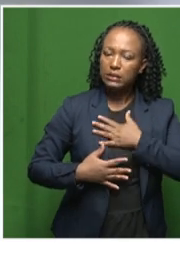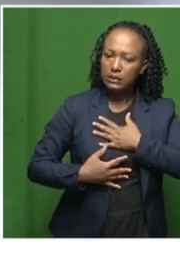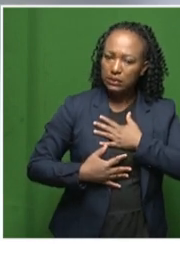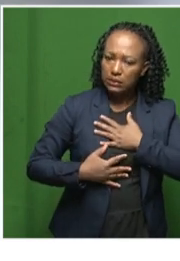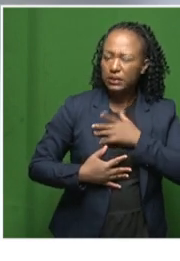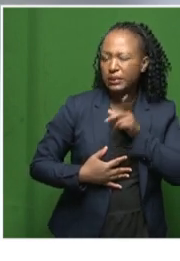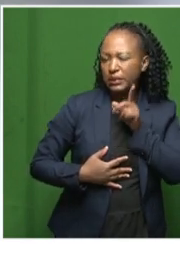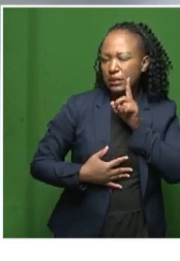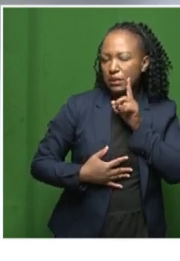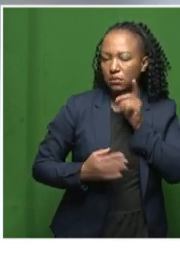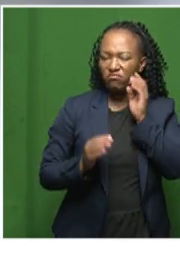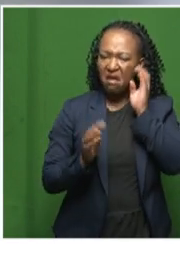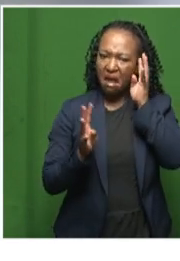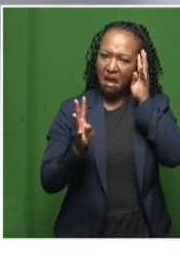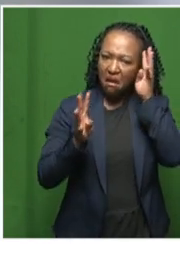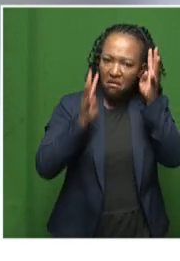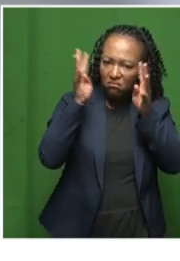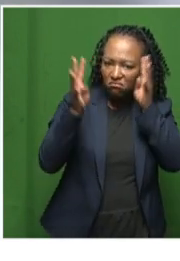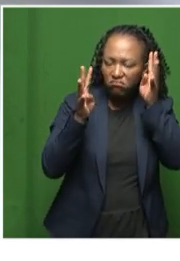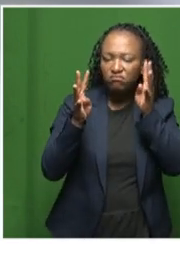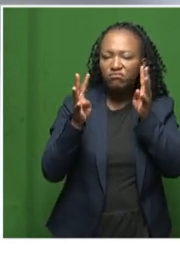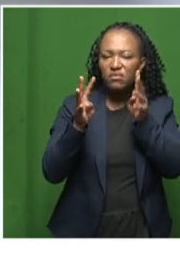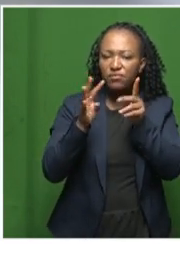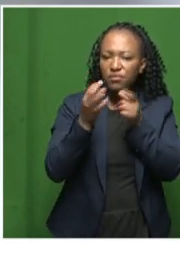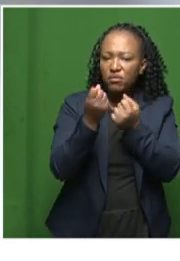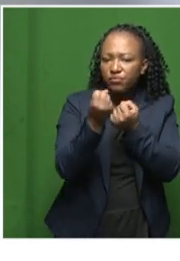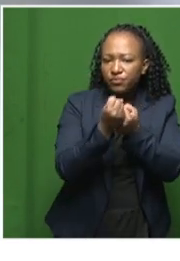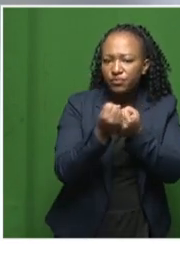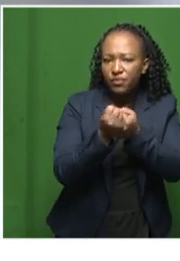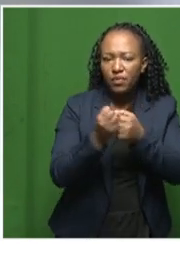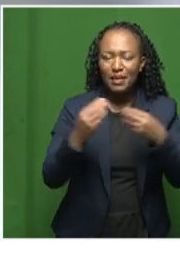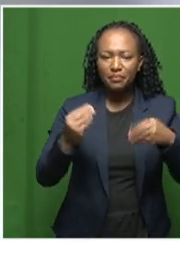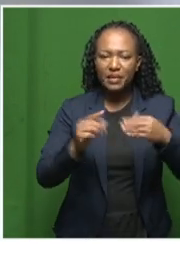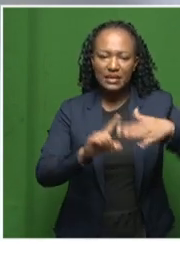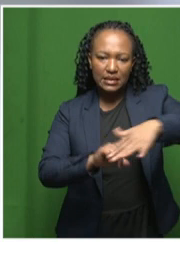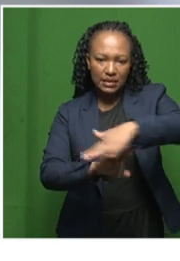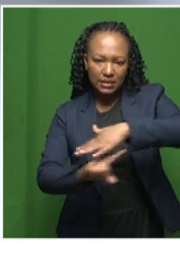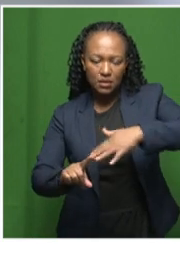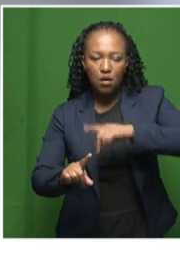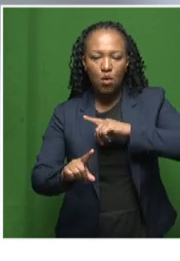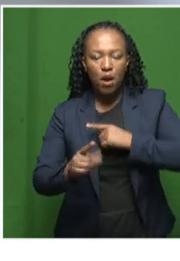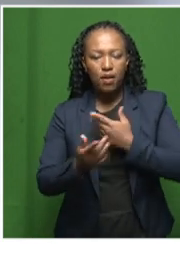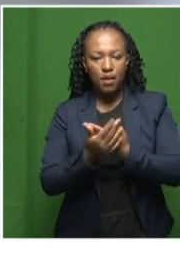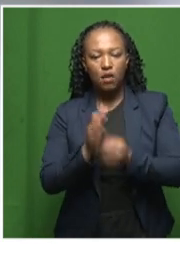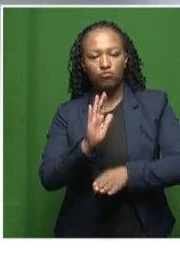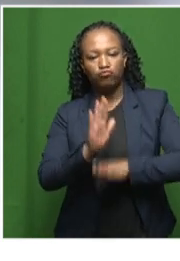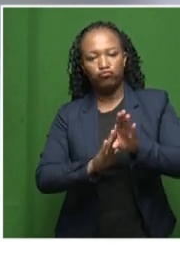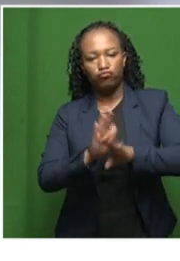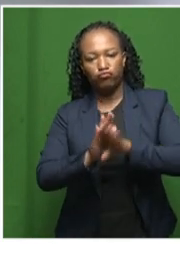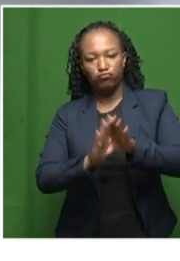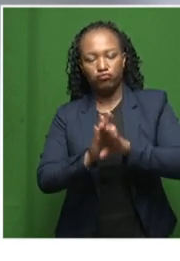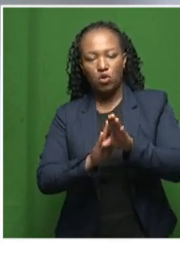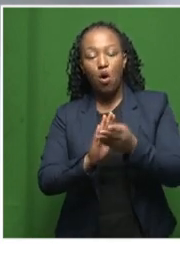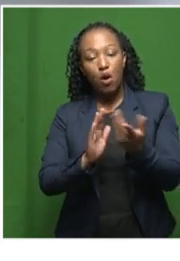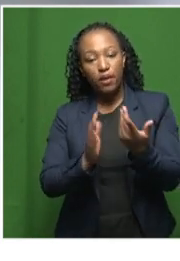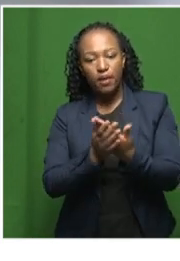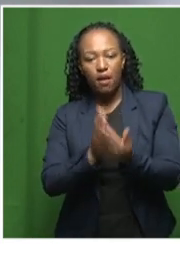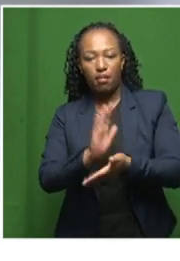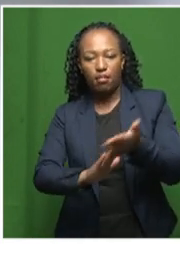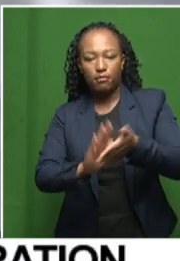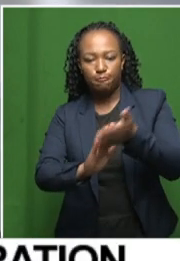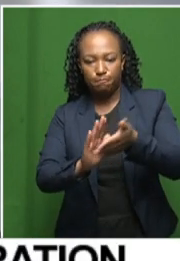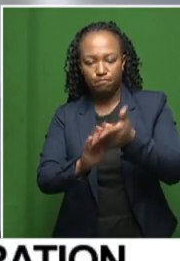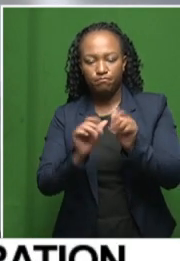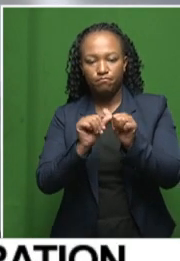and support, the business environment so that it can thrive. So just looking